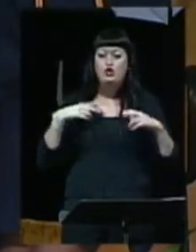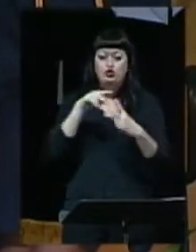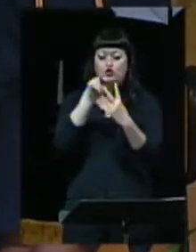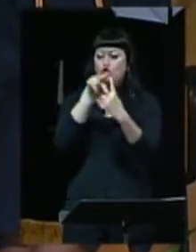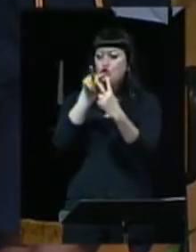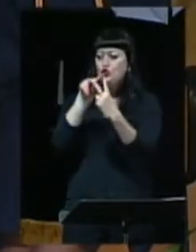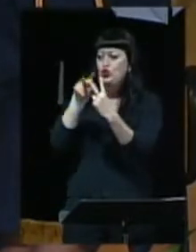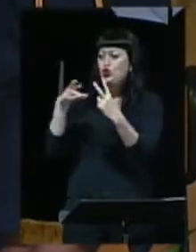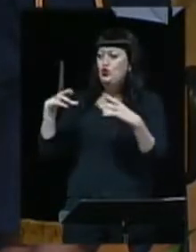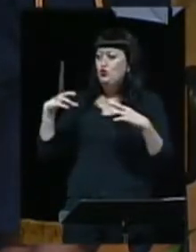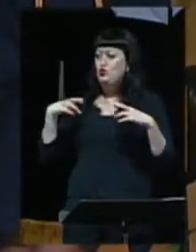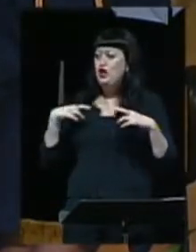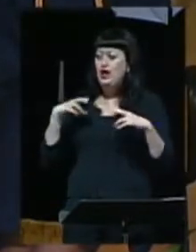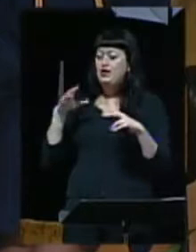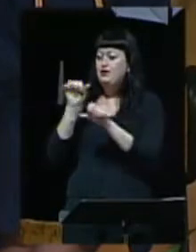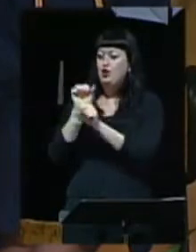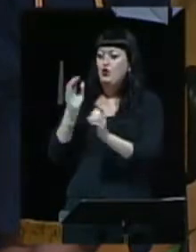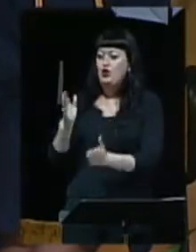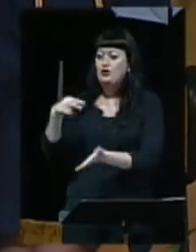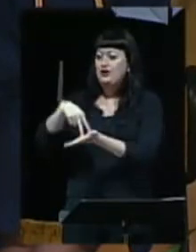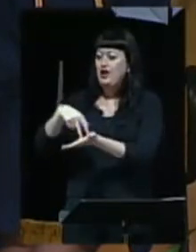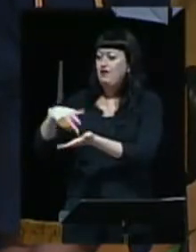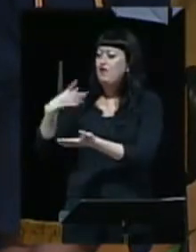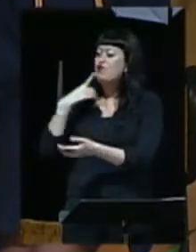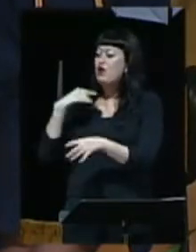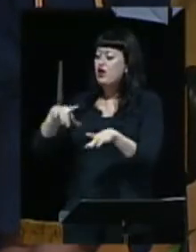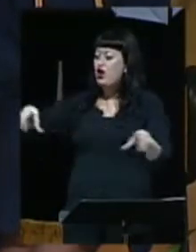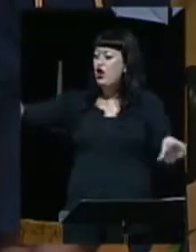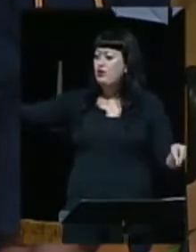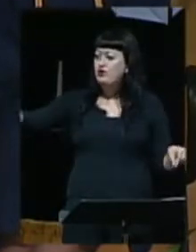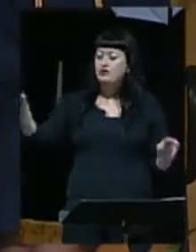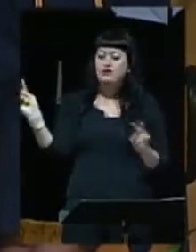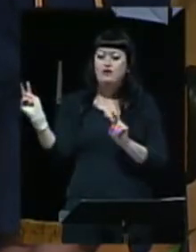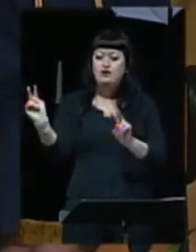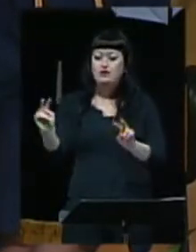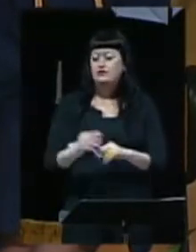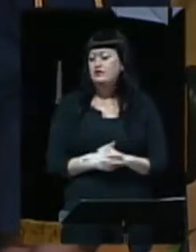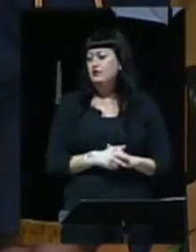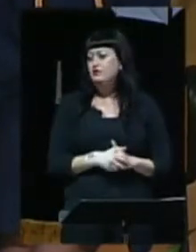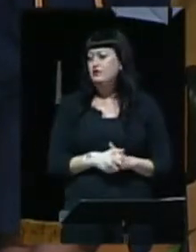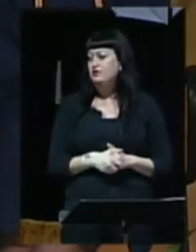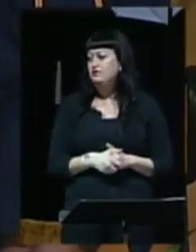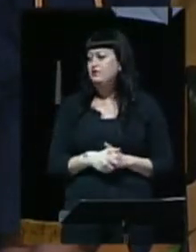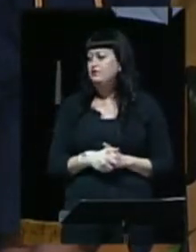retiring employees stand in front on the red carpet and face our graduates?